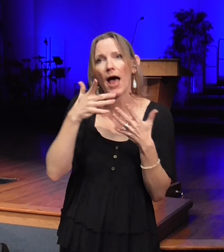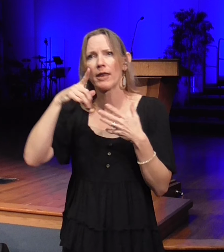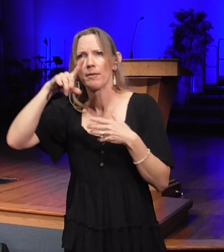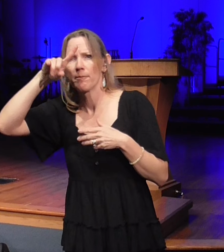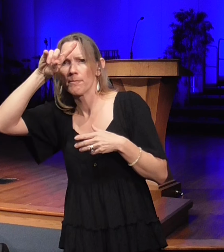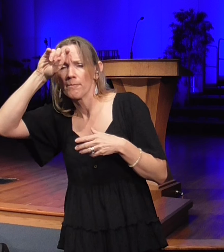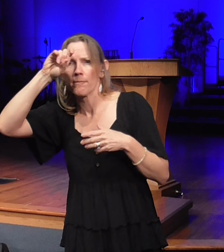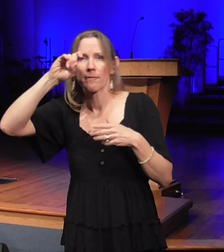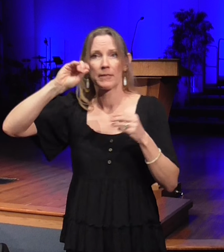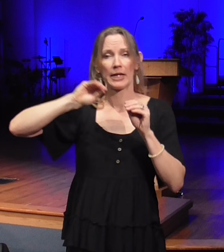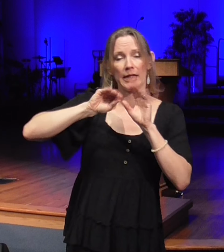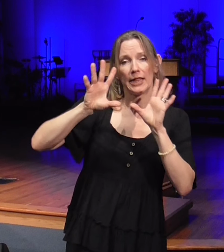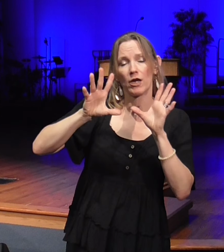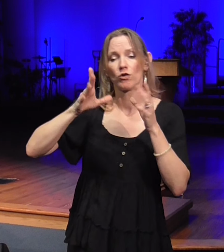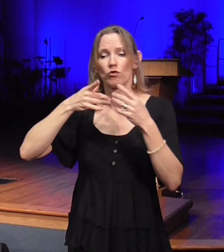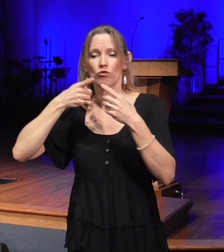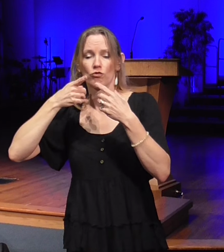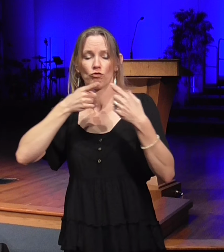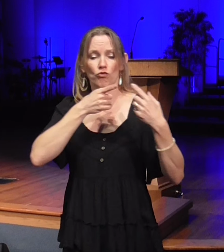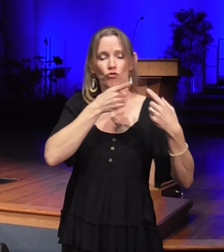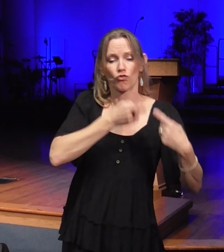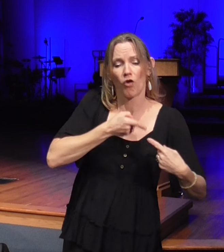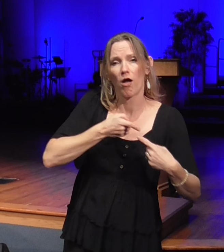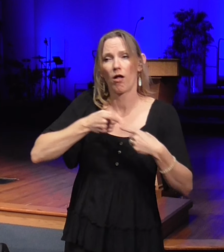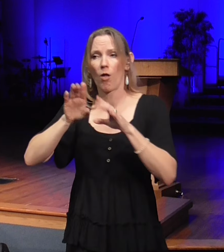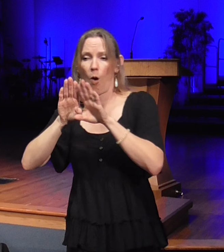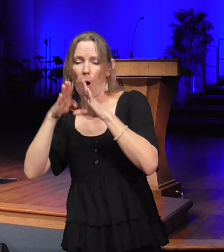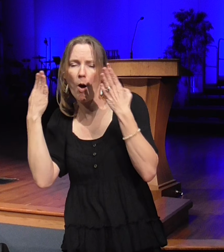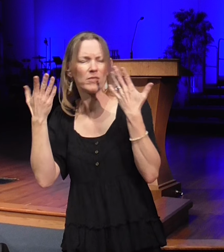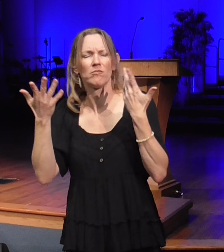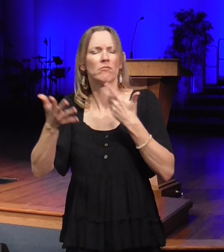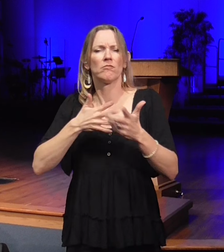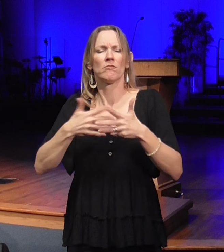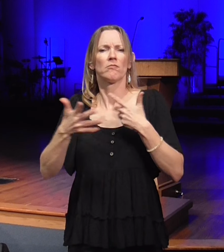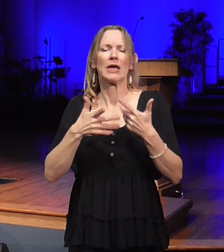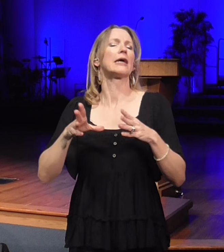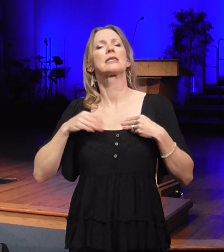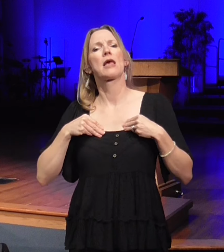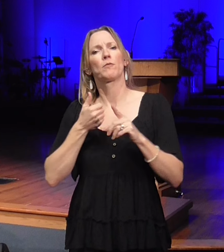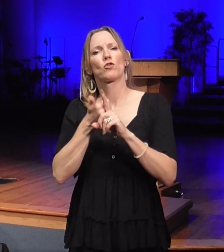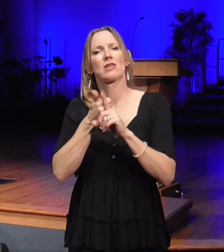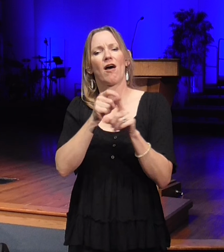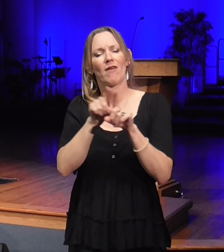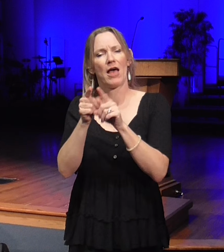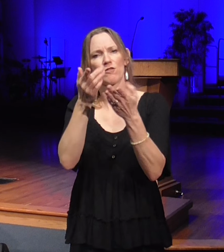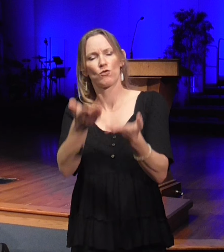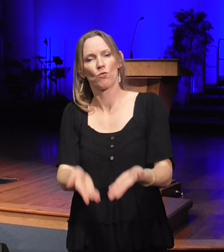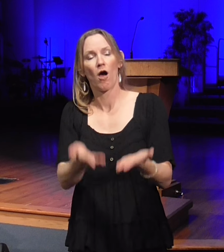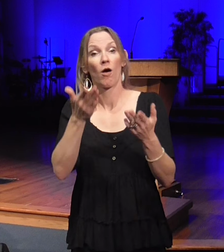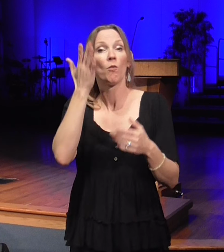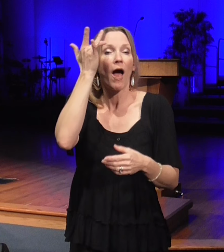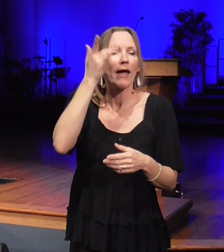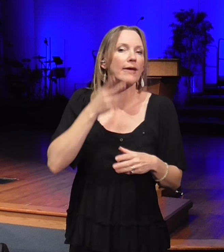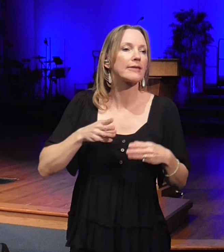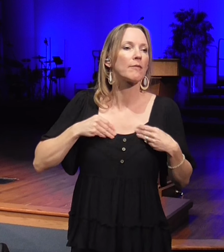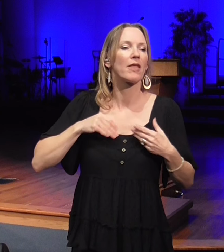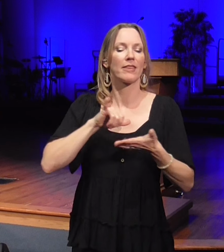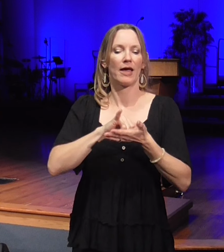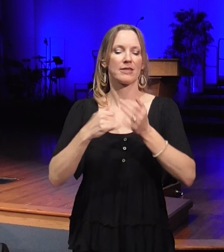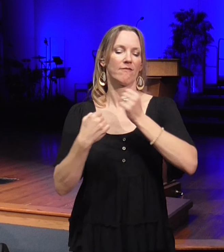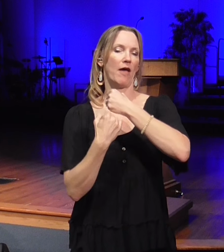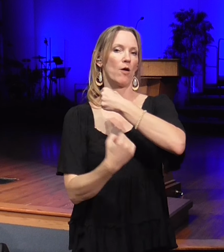perplexed or clear, struggling or opened up, accept yourself as you are, because acceptance is the